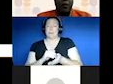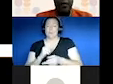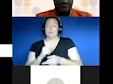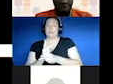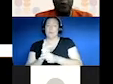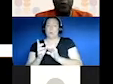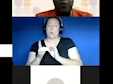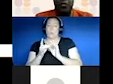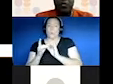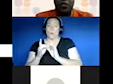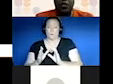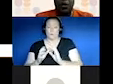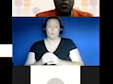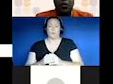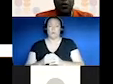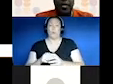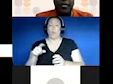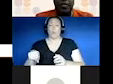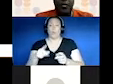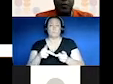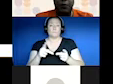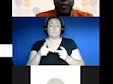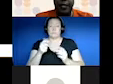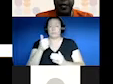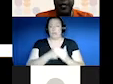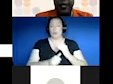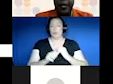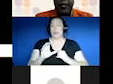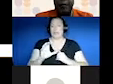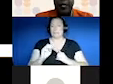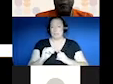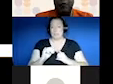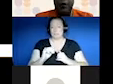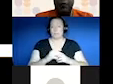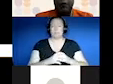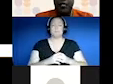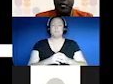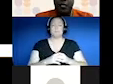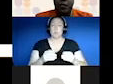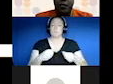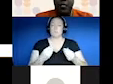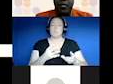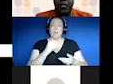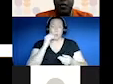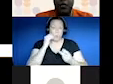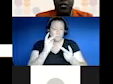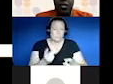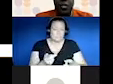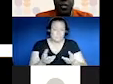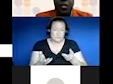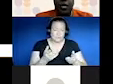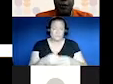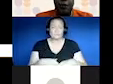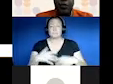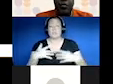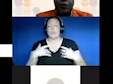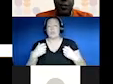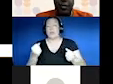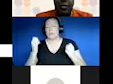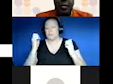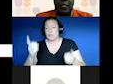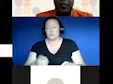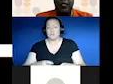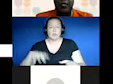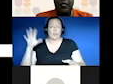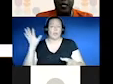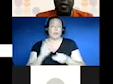coordinator. Those positions are all under our case management. They provide home visiting services, health education, comprehensive